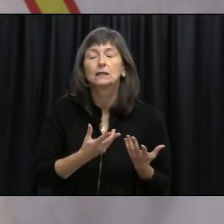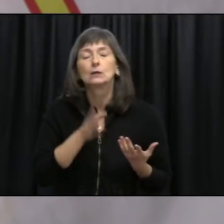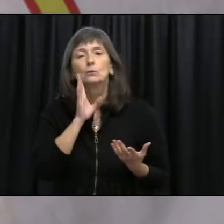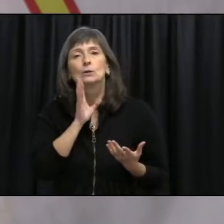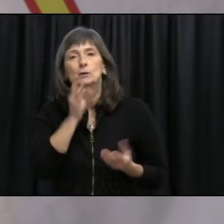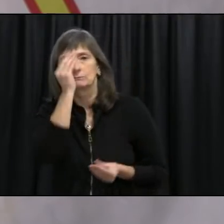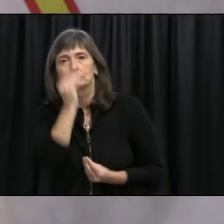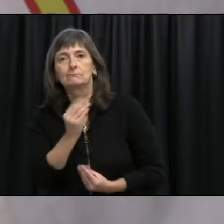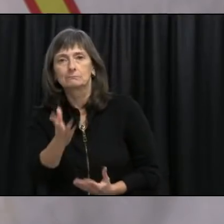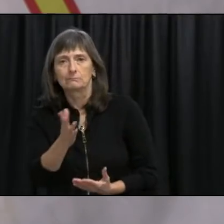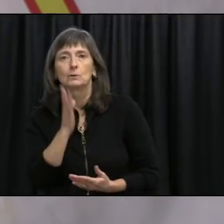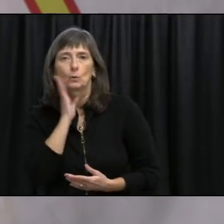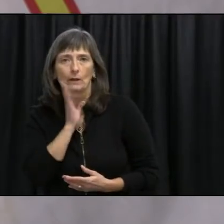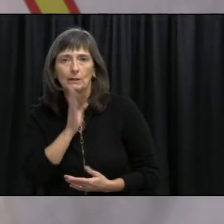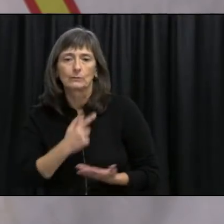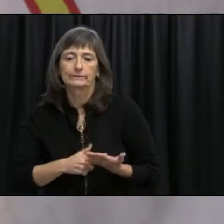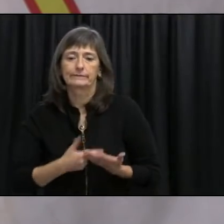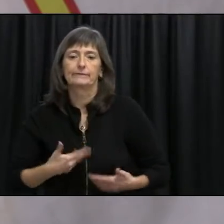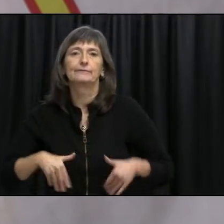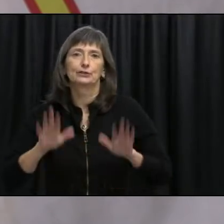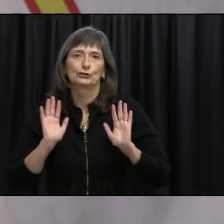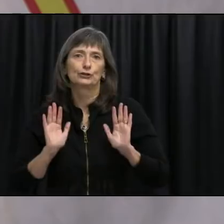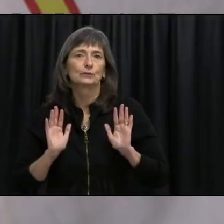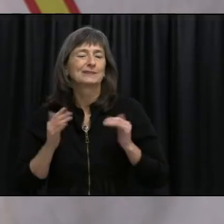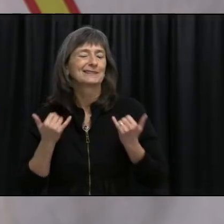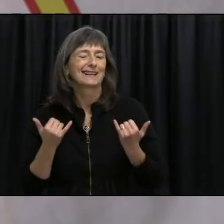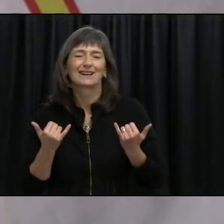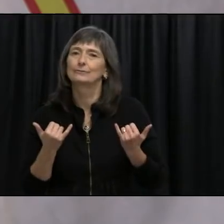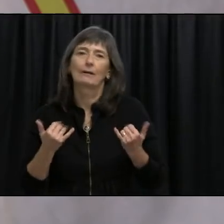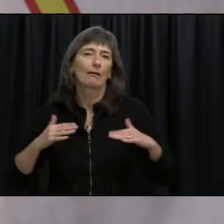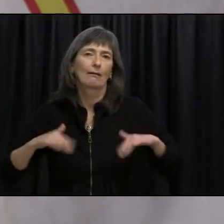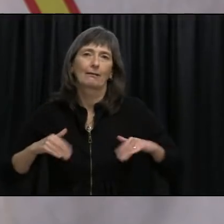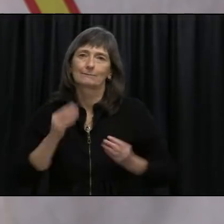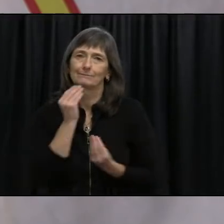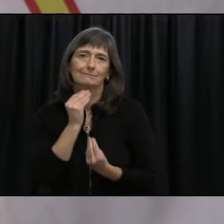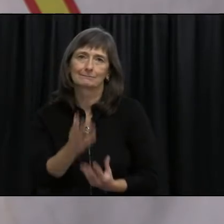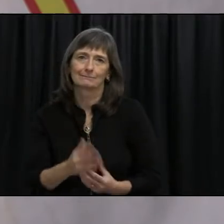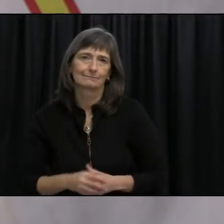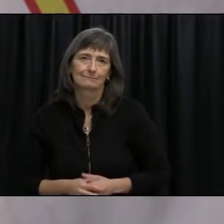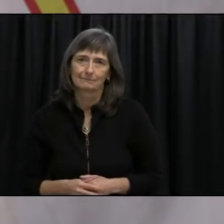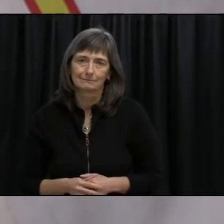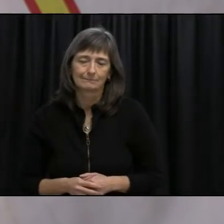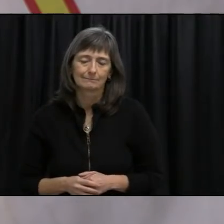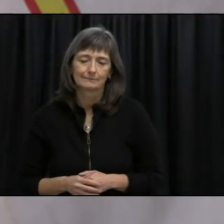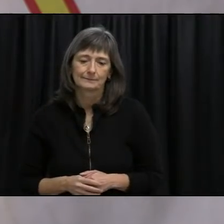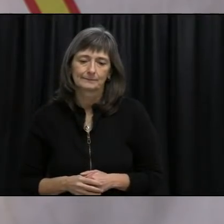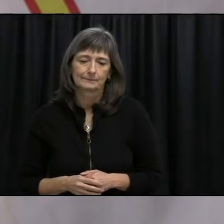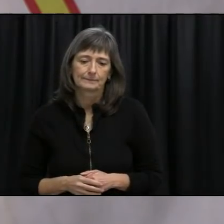will. But it's still in discussion stages at this point.